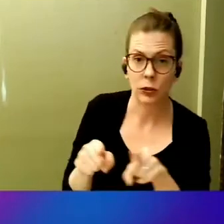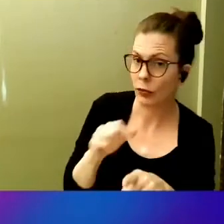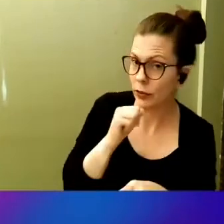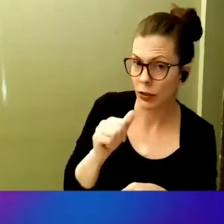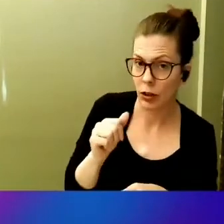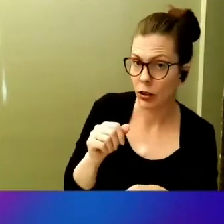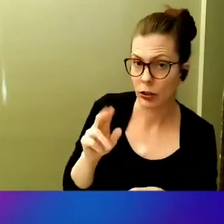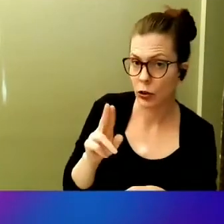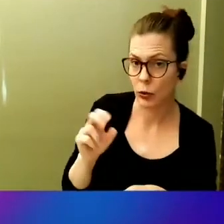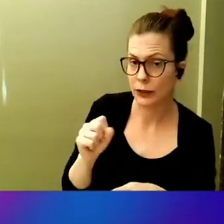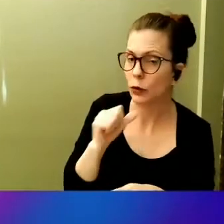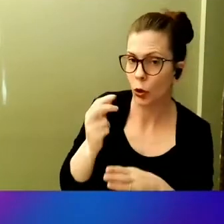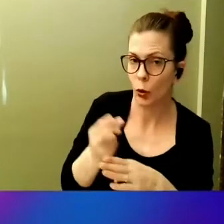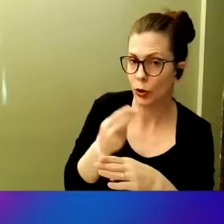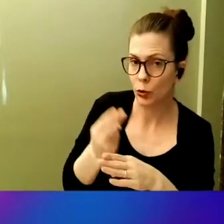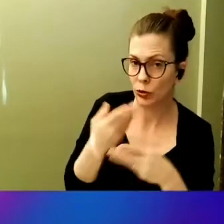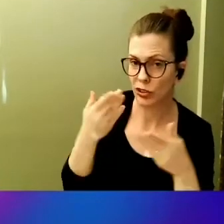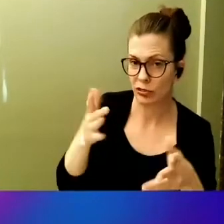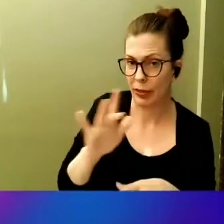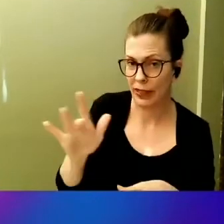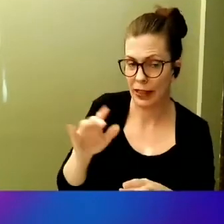Exactly.